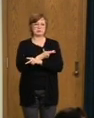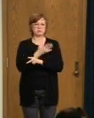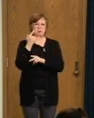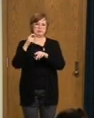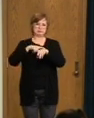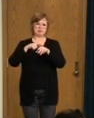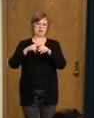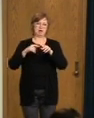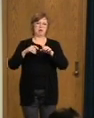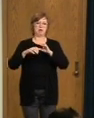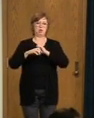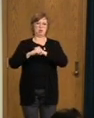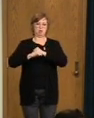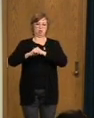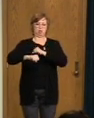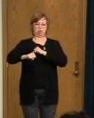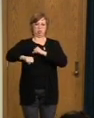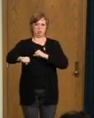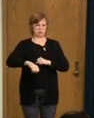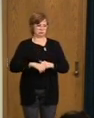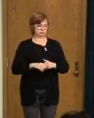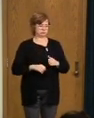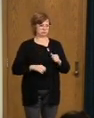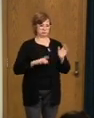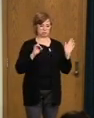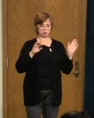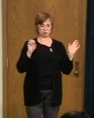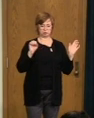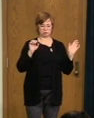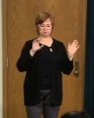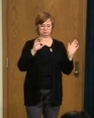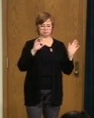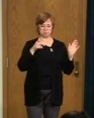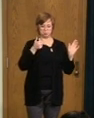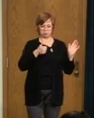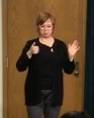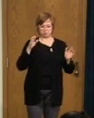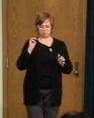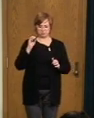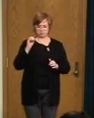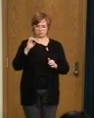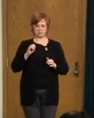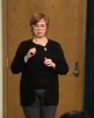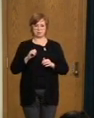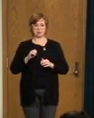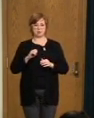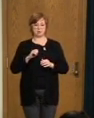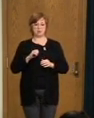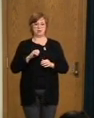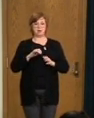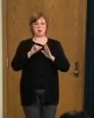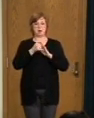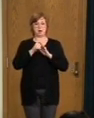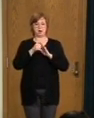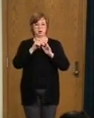the numbers that Dr. Shahab had in his graph really will explain the answer to the question.